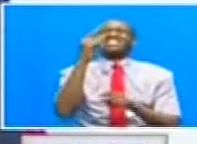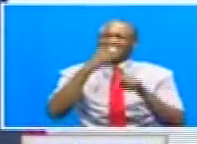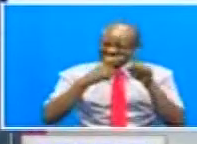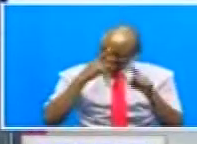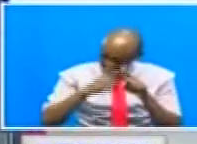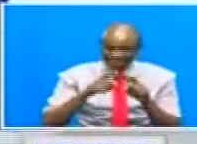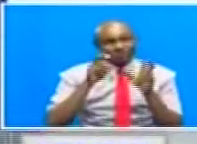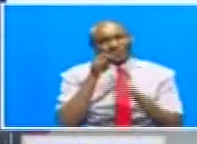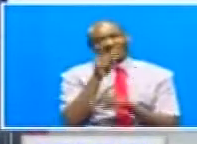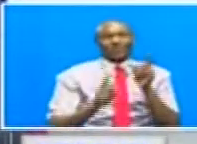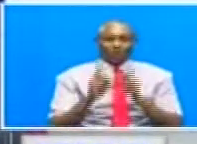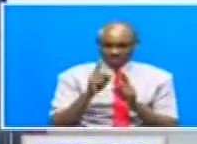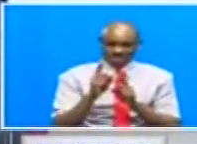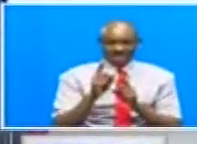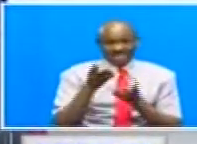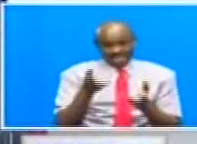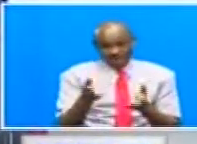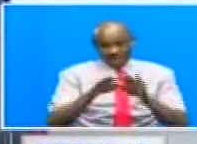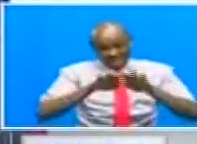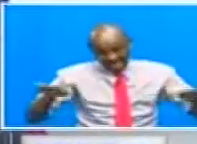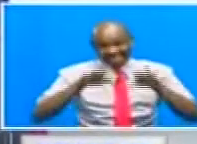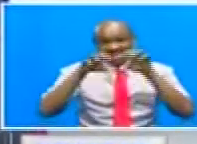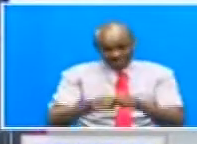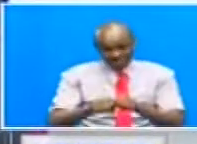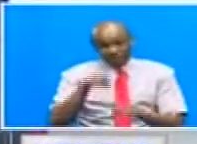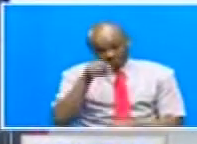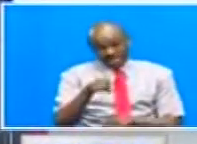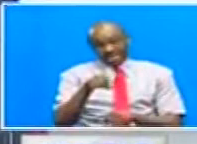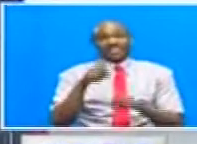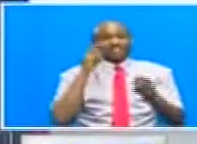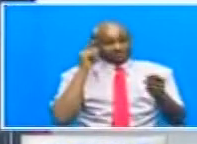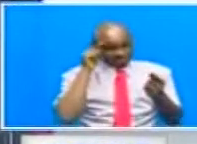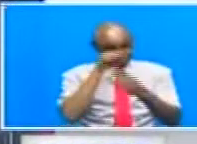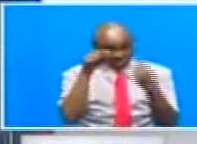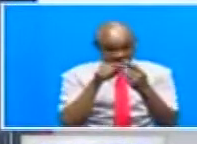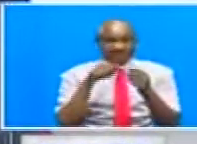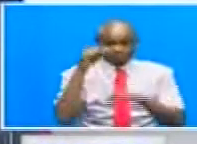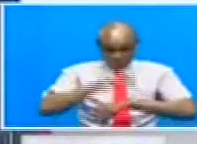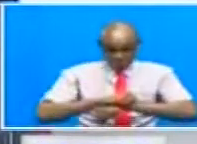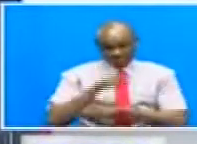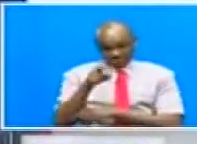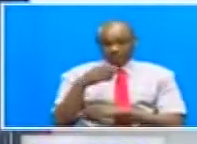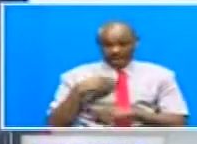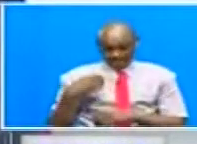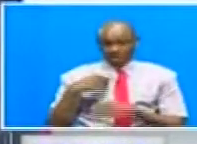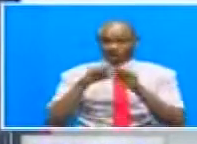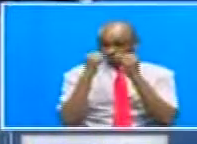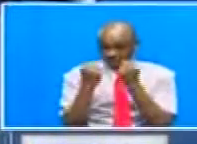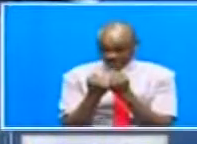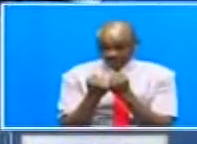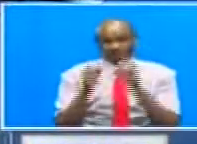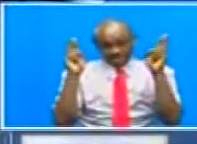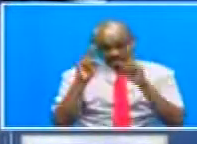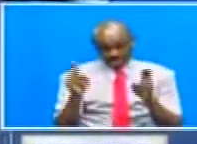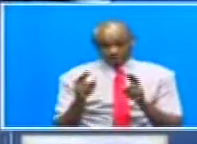grabbing, but specific to schools and public institutions. Tonight with me in studio, I've got Irungu Houghton from the Society for International